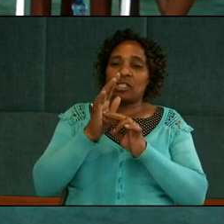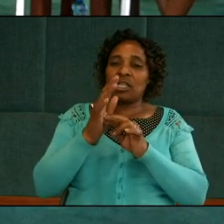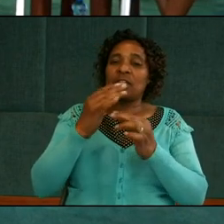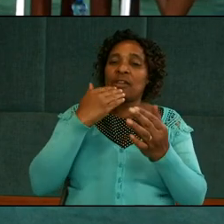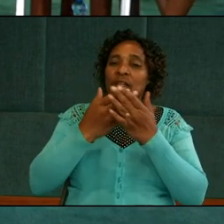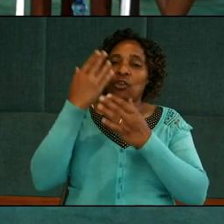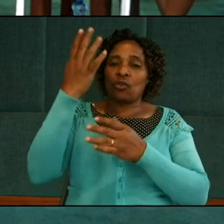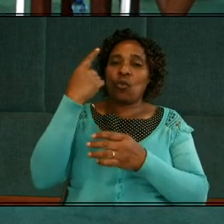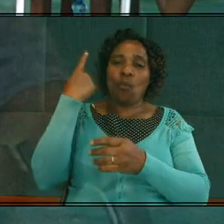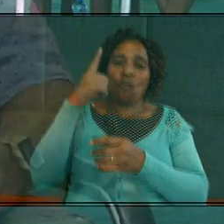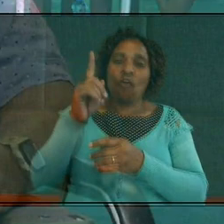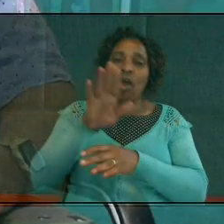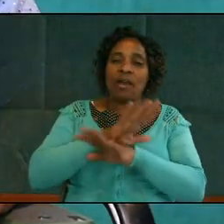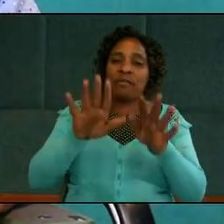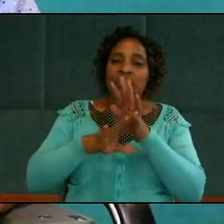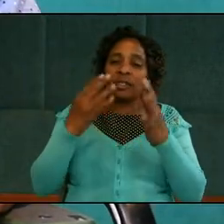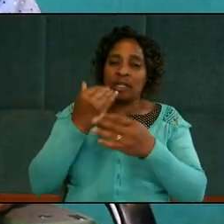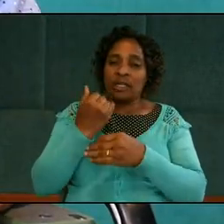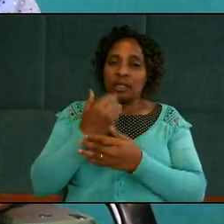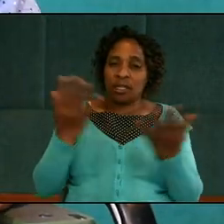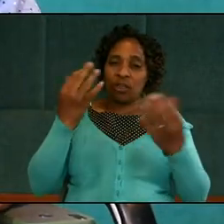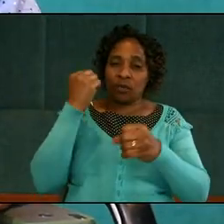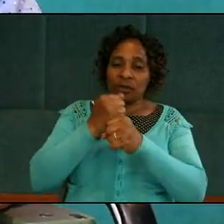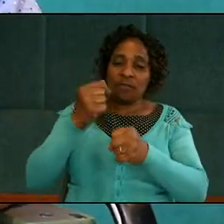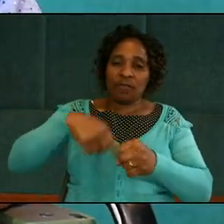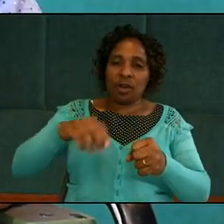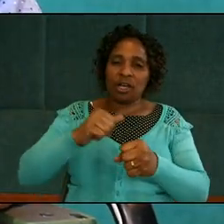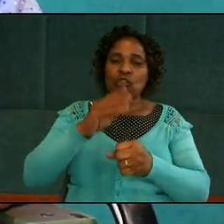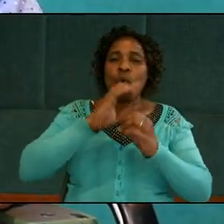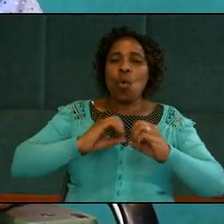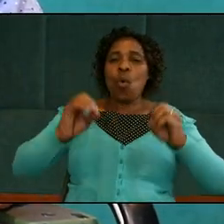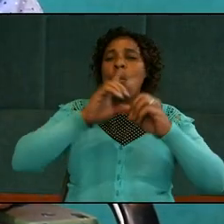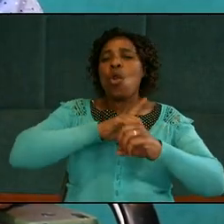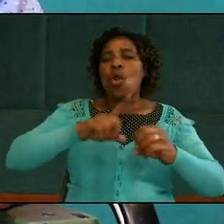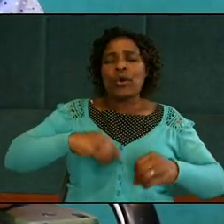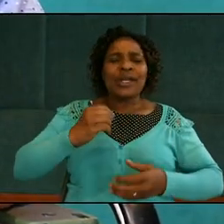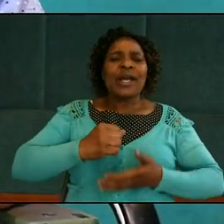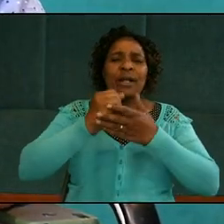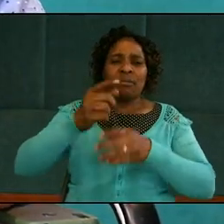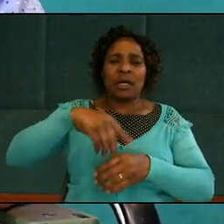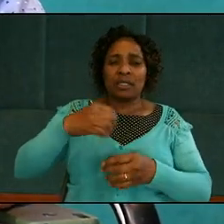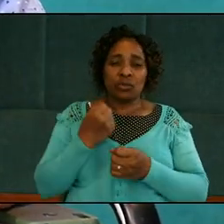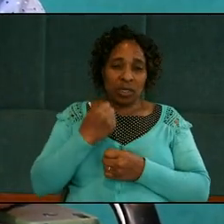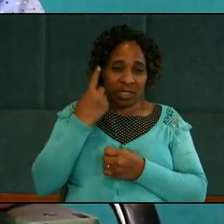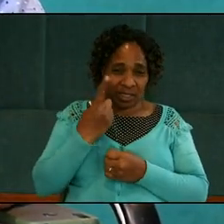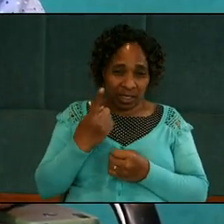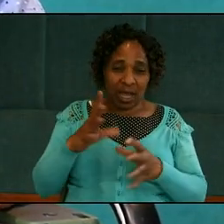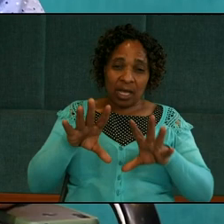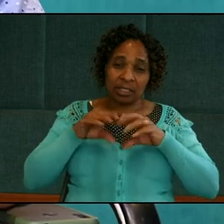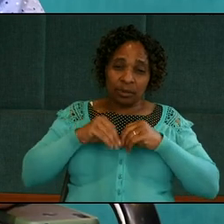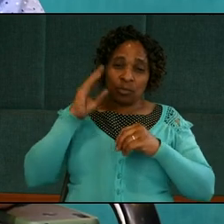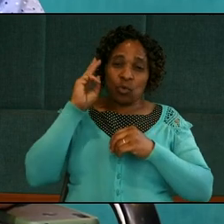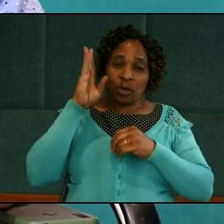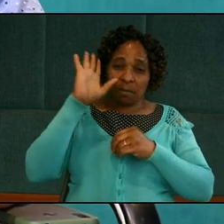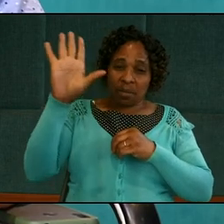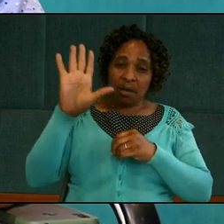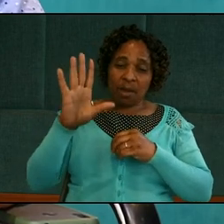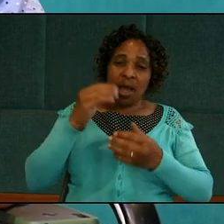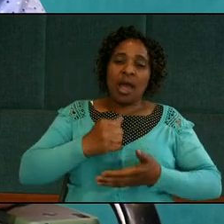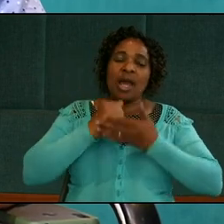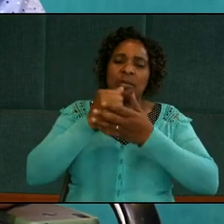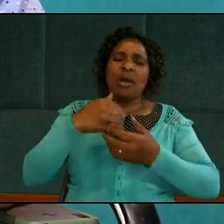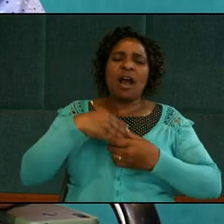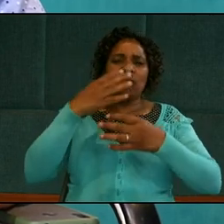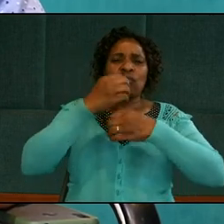Lord, for everything you've done for us. O Lord, we ask that you help us understand and accept your will, Almighty Father. Help us have